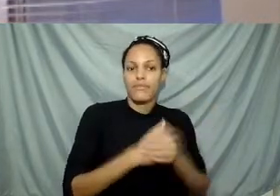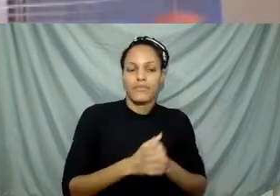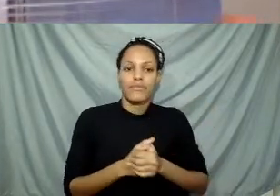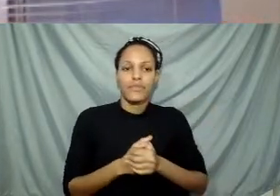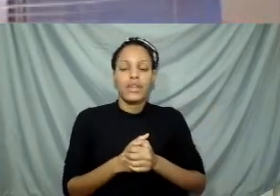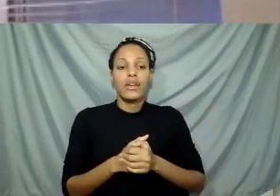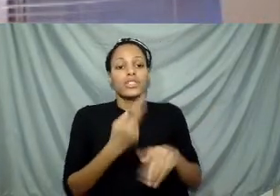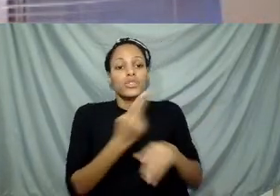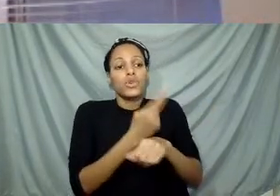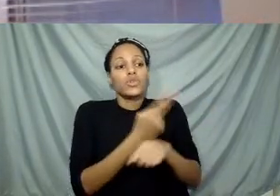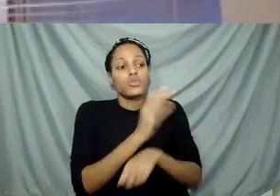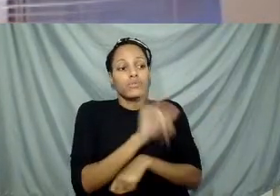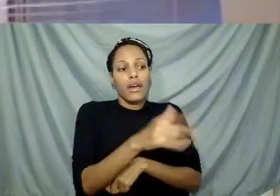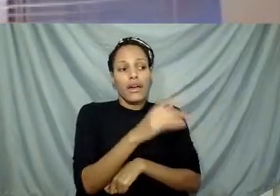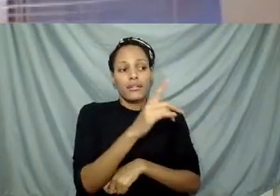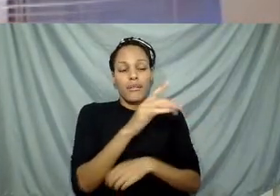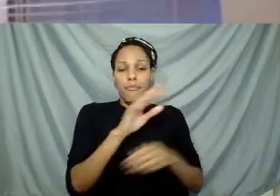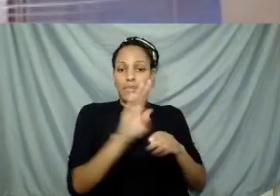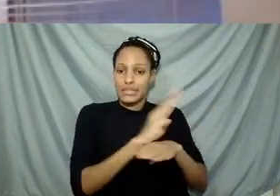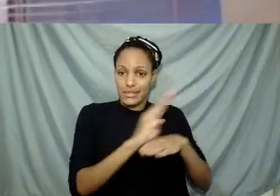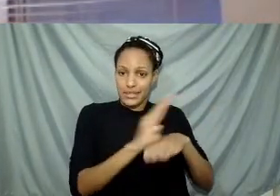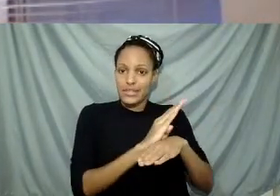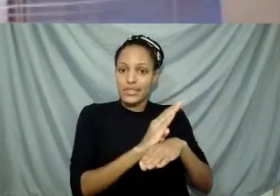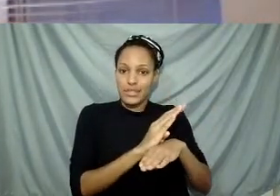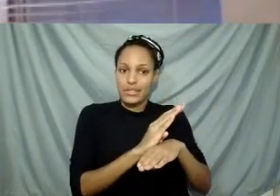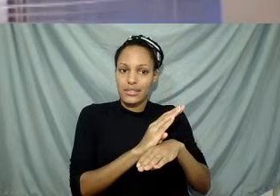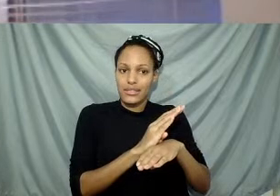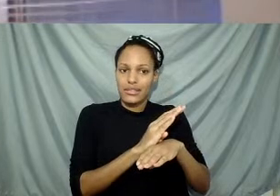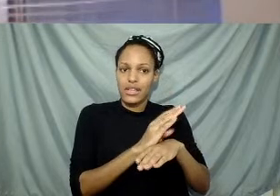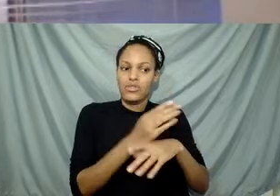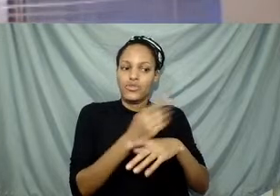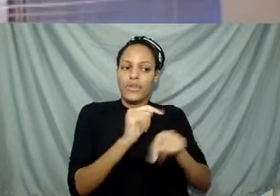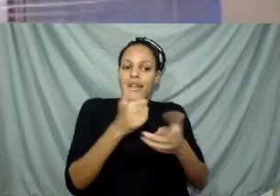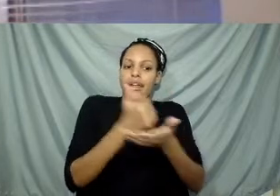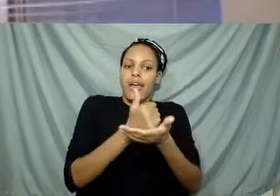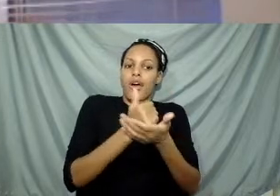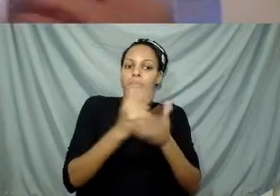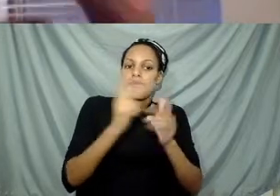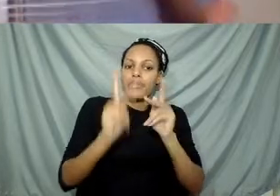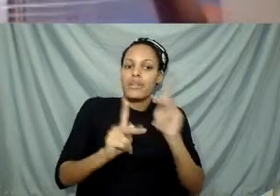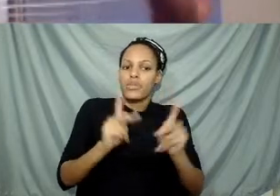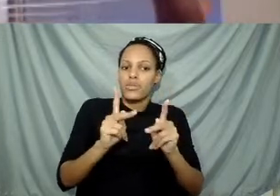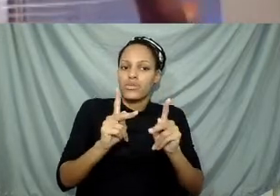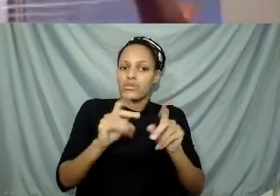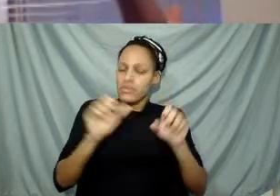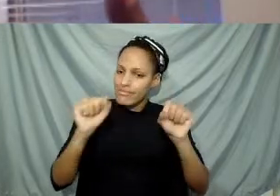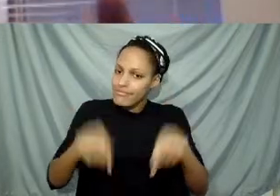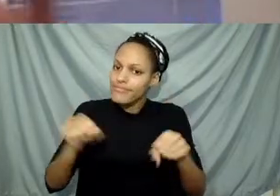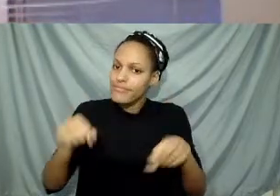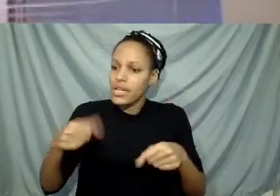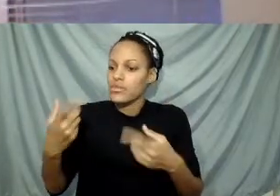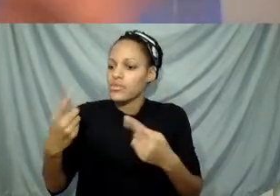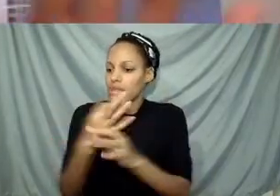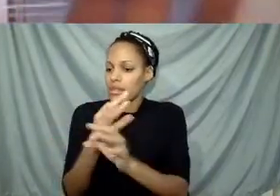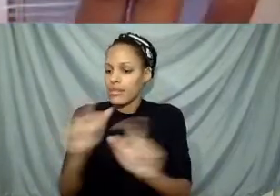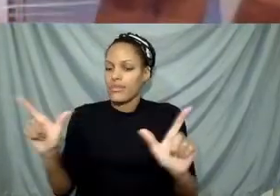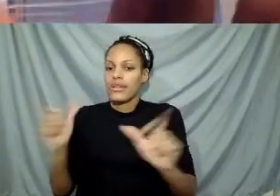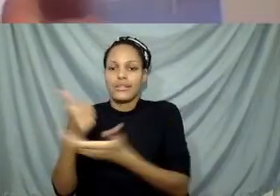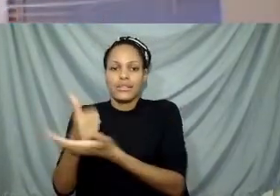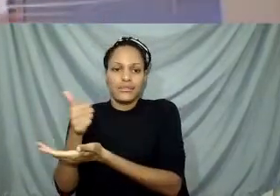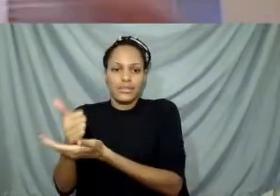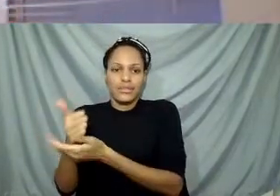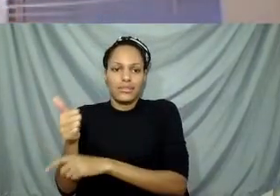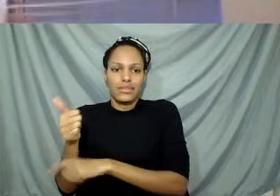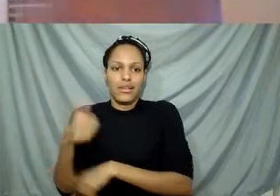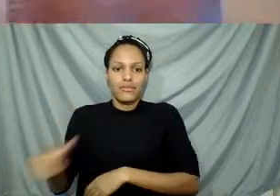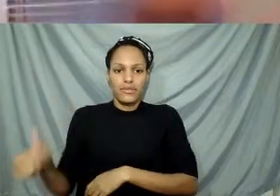dry cleaning business as a way to help other people become possible. He loved the dry cleaning business. That blew me away because